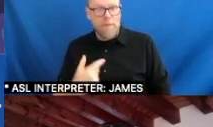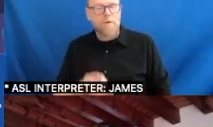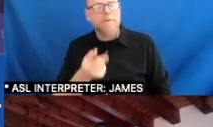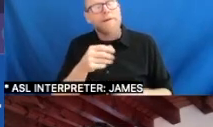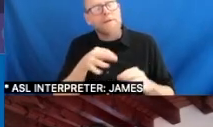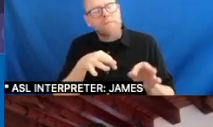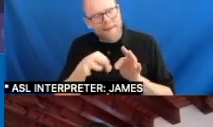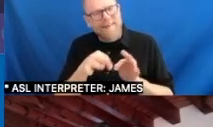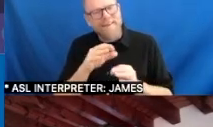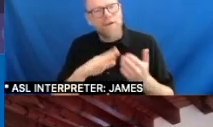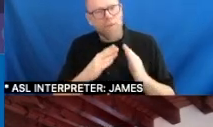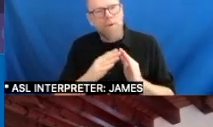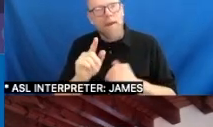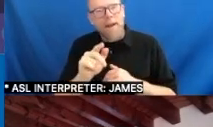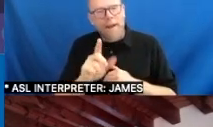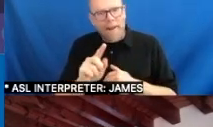land trusts.